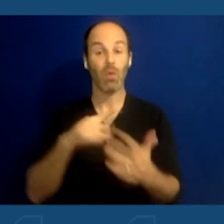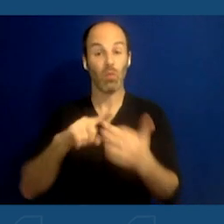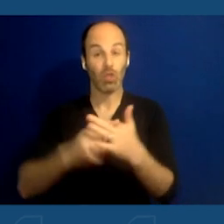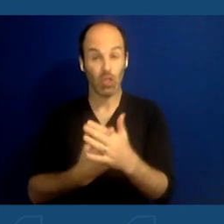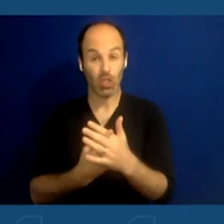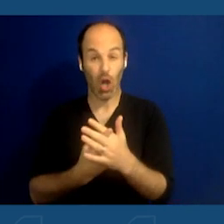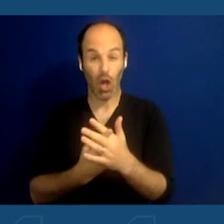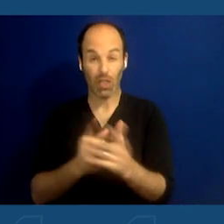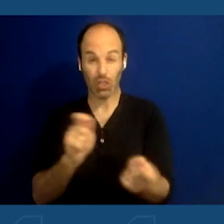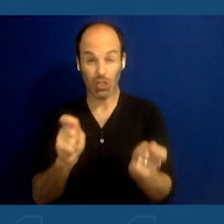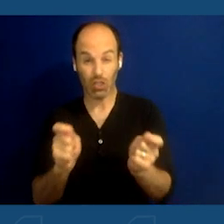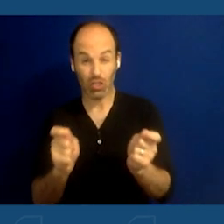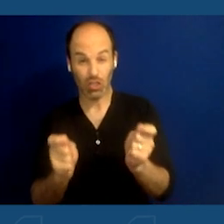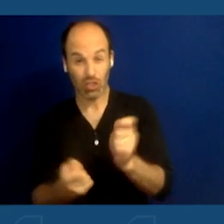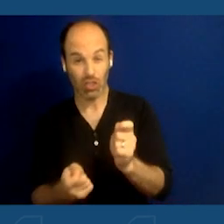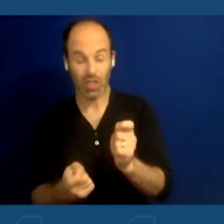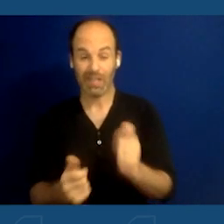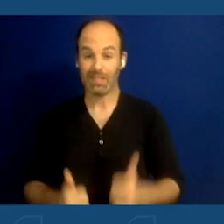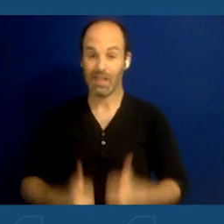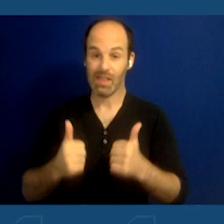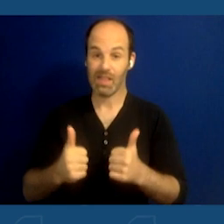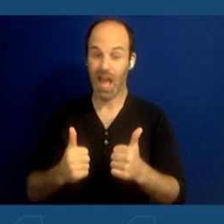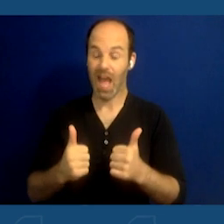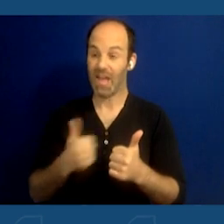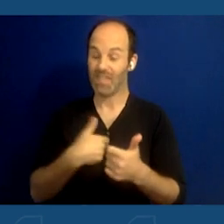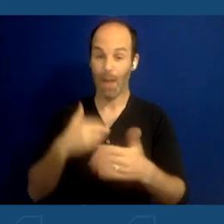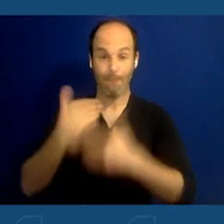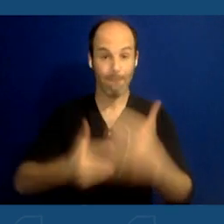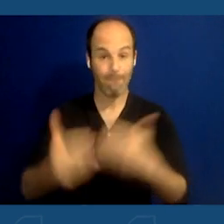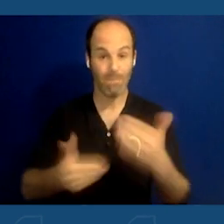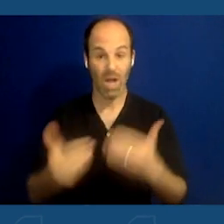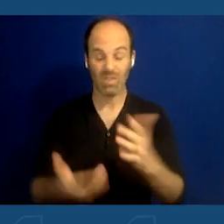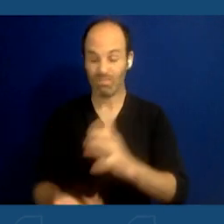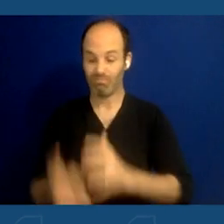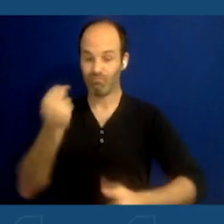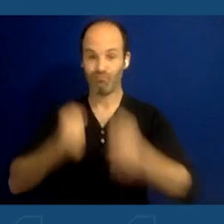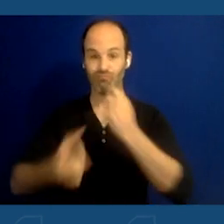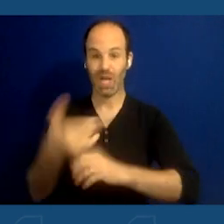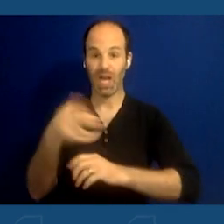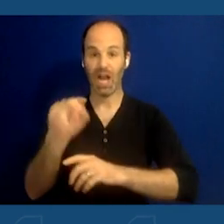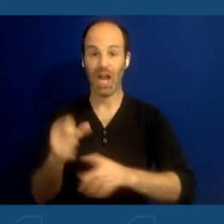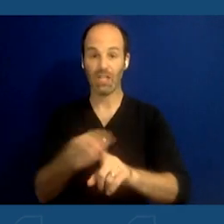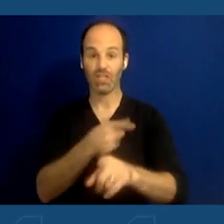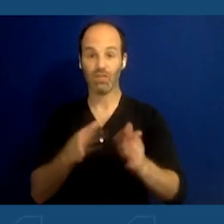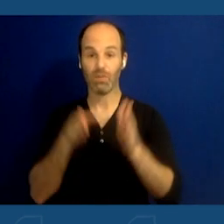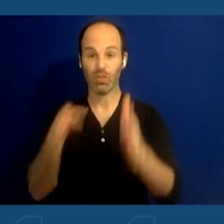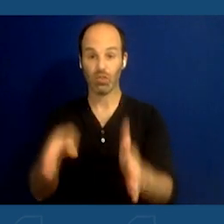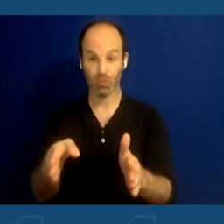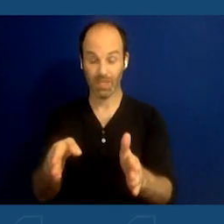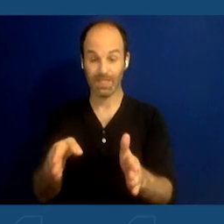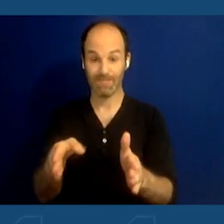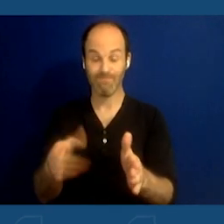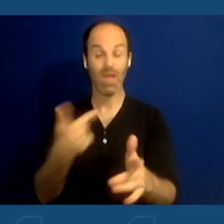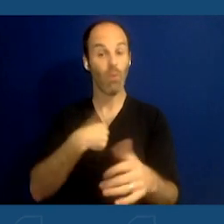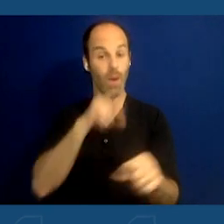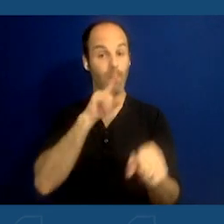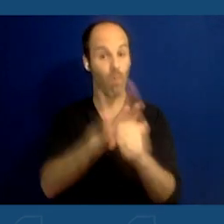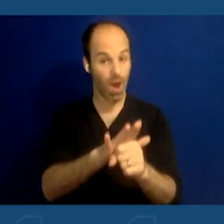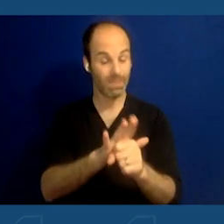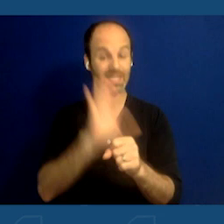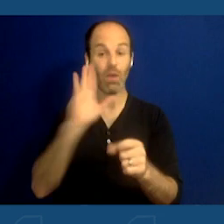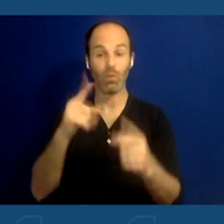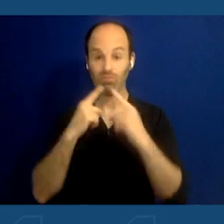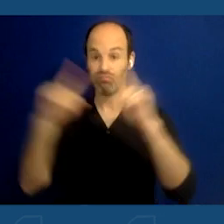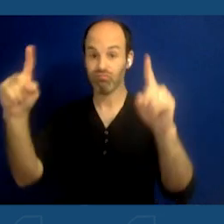make real progress in getting these guns off the streets. And we're delivering on our promise to focus on this, but we still have a long